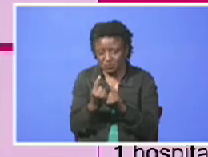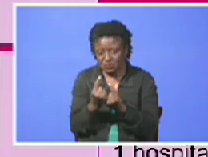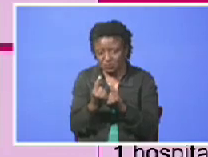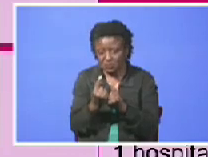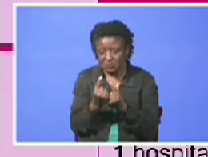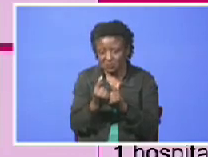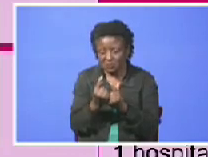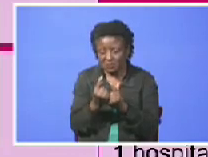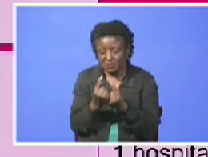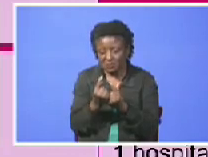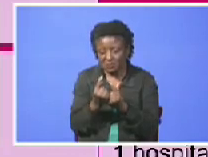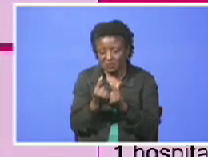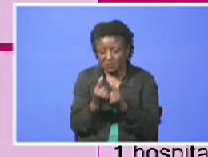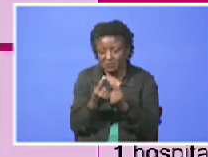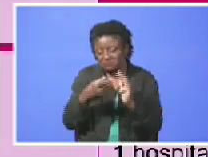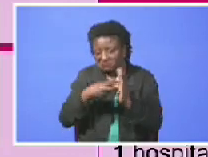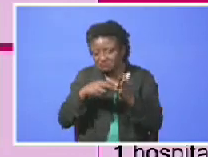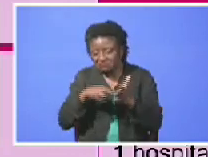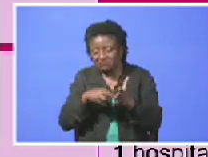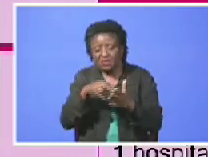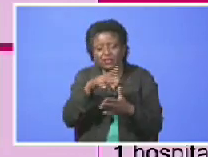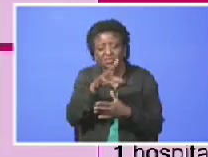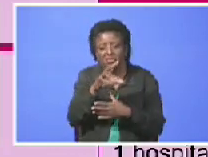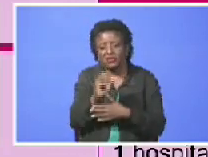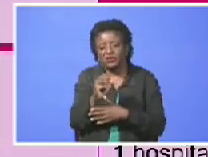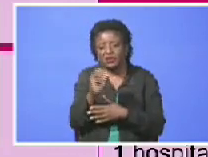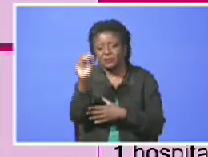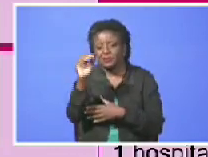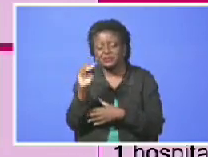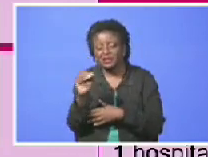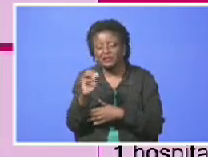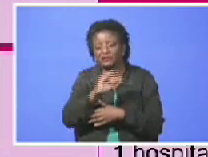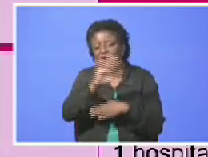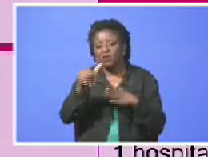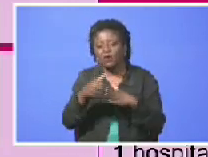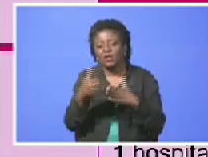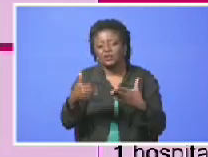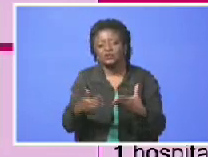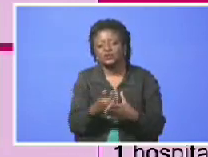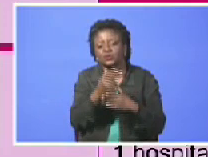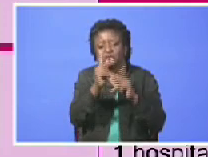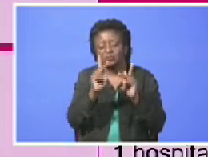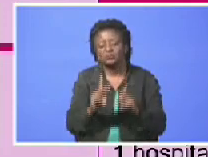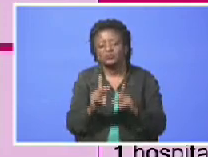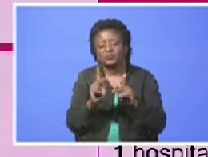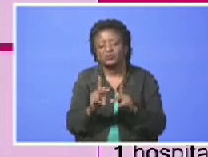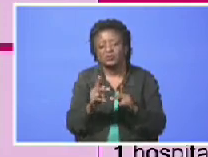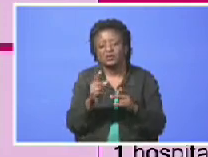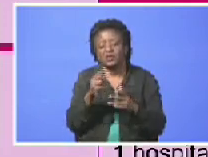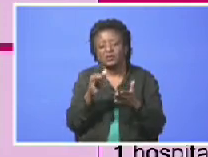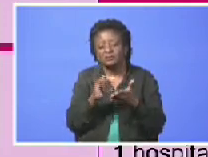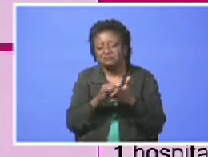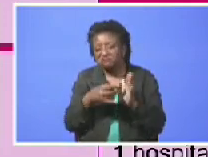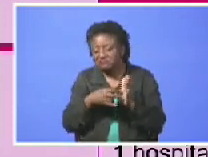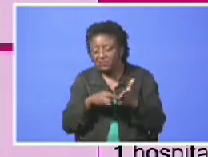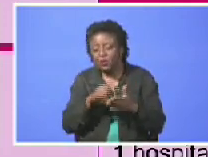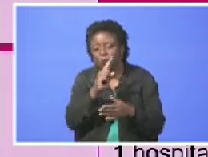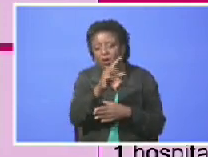for nearly 30% of all new cases, i.e., that is